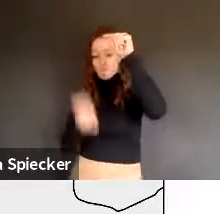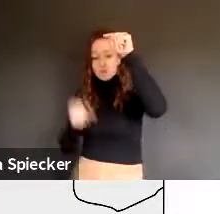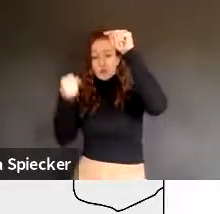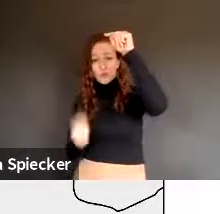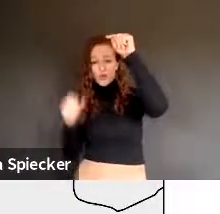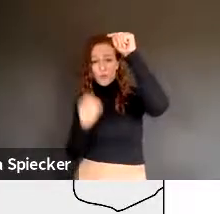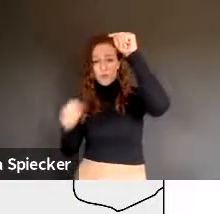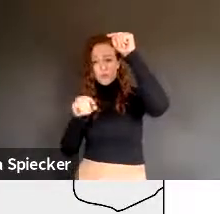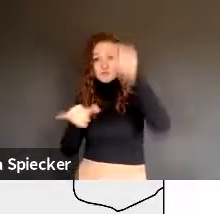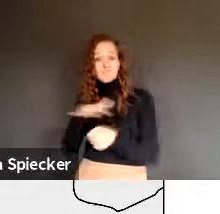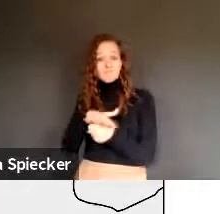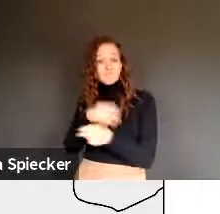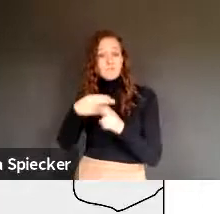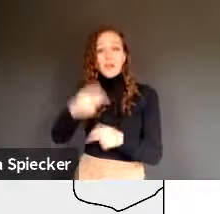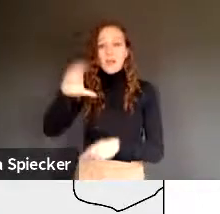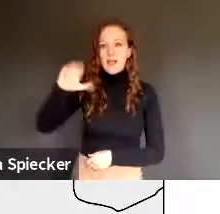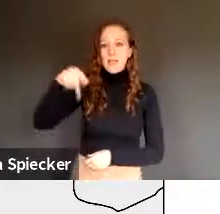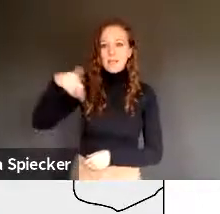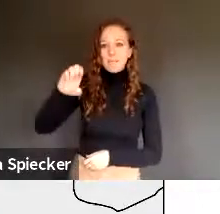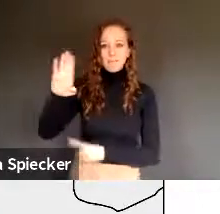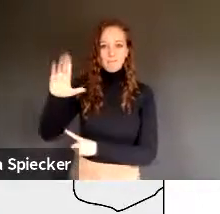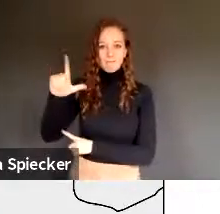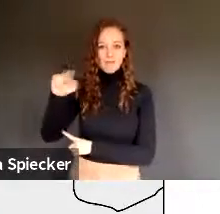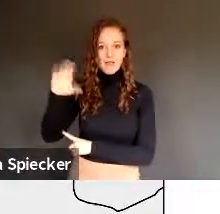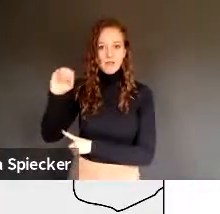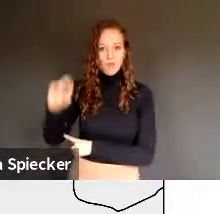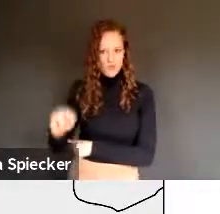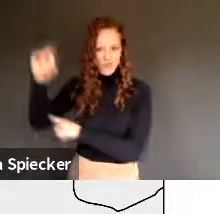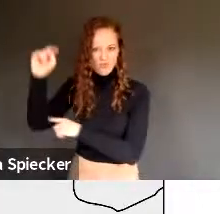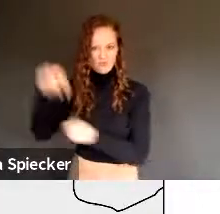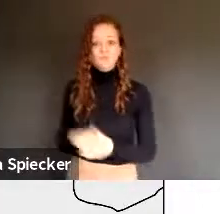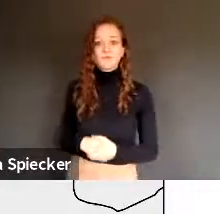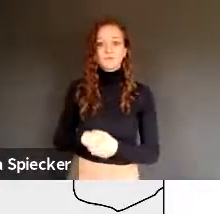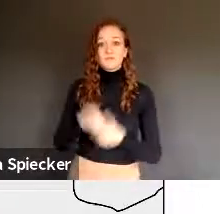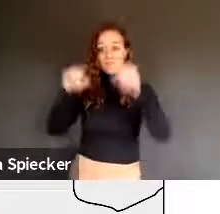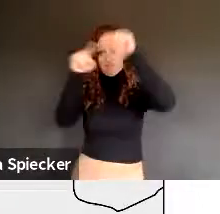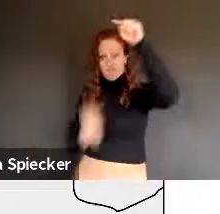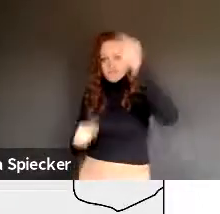in Central Oregon, and Cape Blanco North in Southern Oregon.